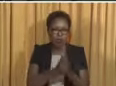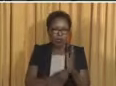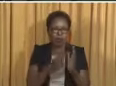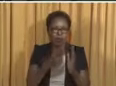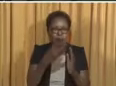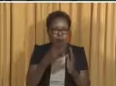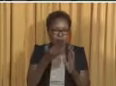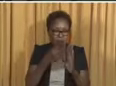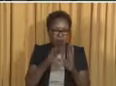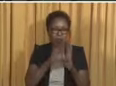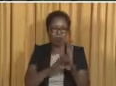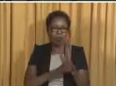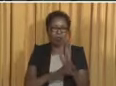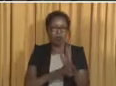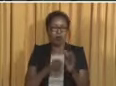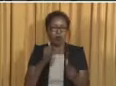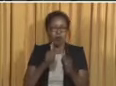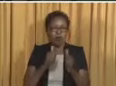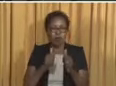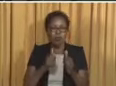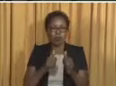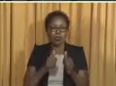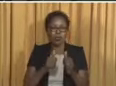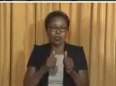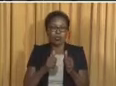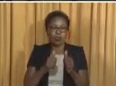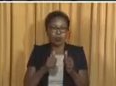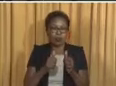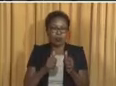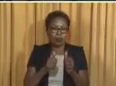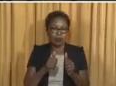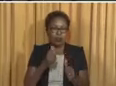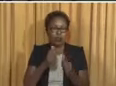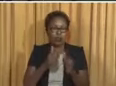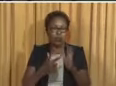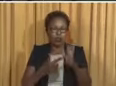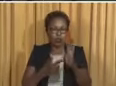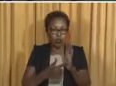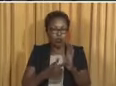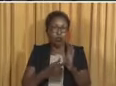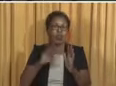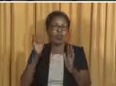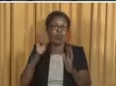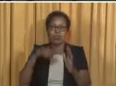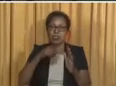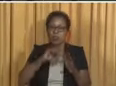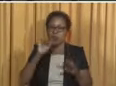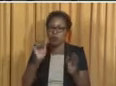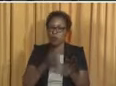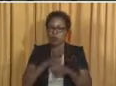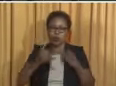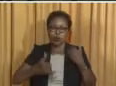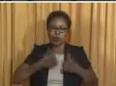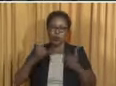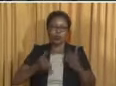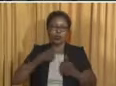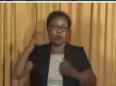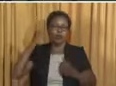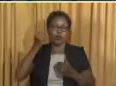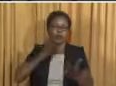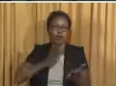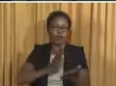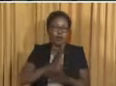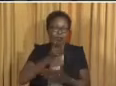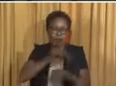Constitution, which is the limitation clause, that limits the president from enjoying political rights under Article